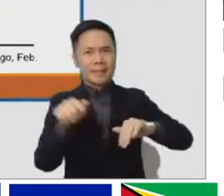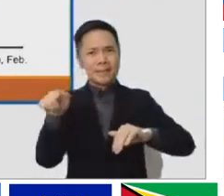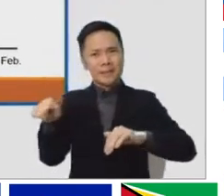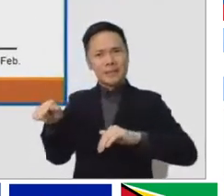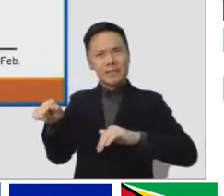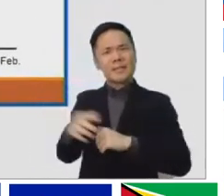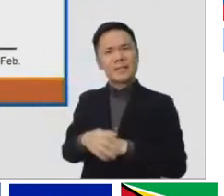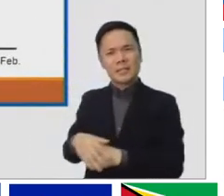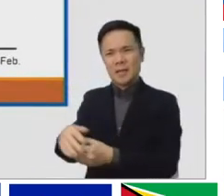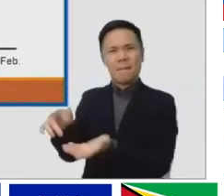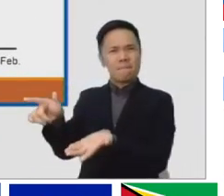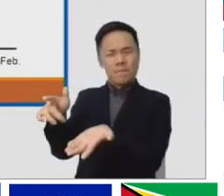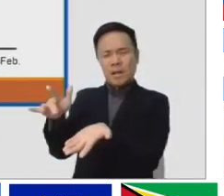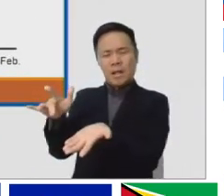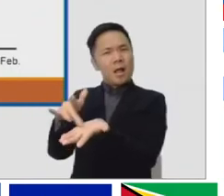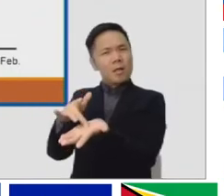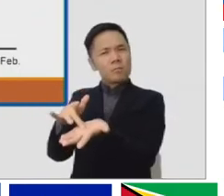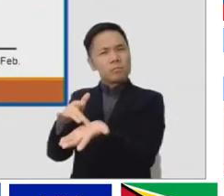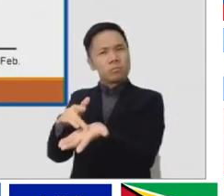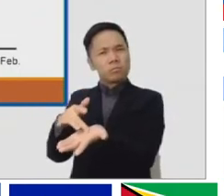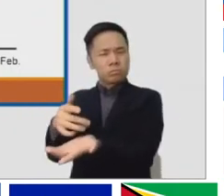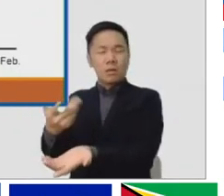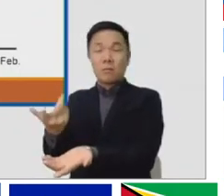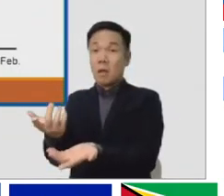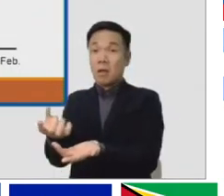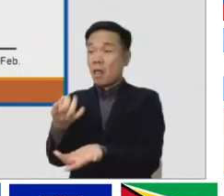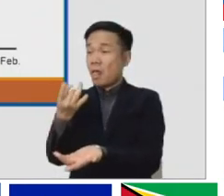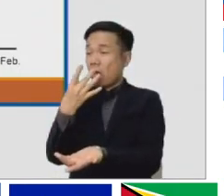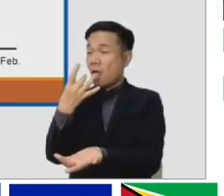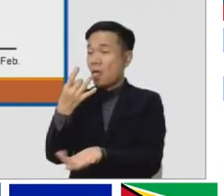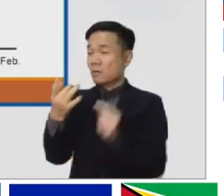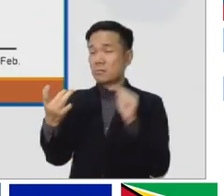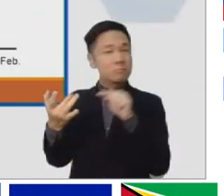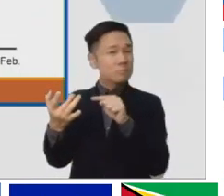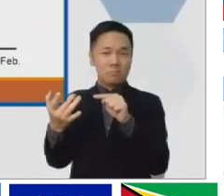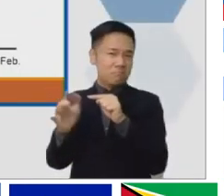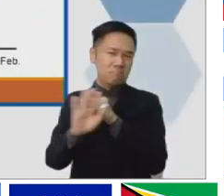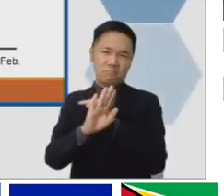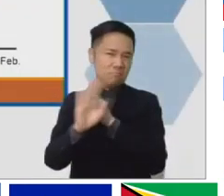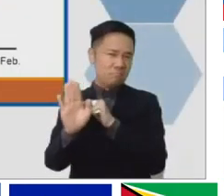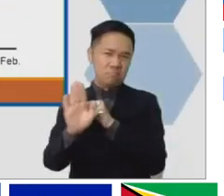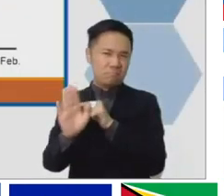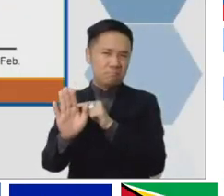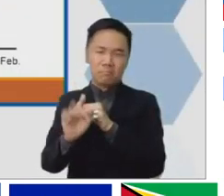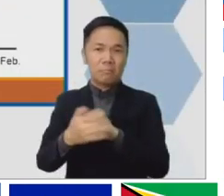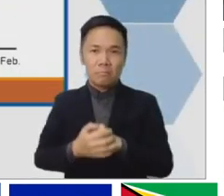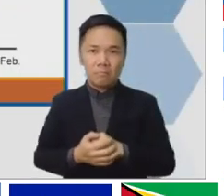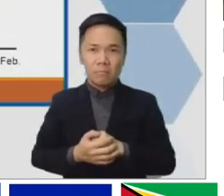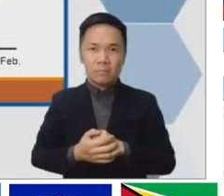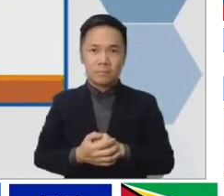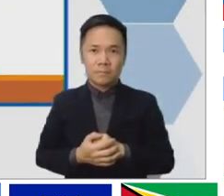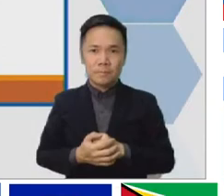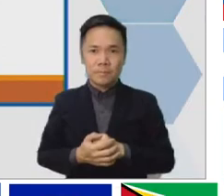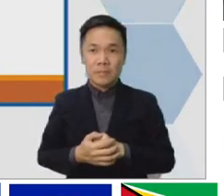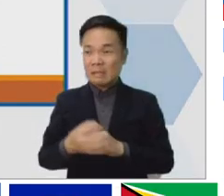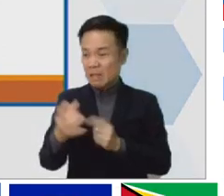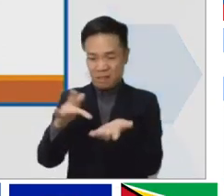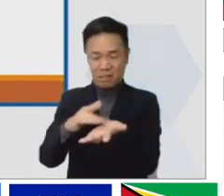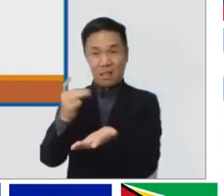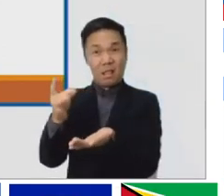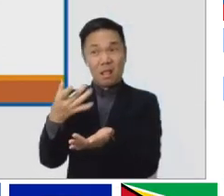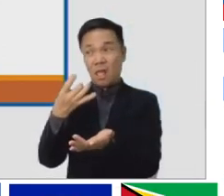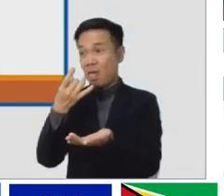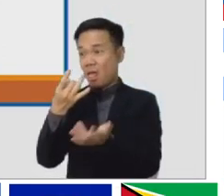And unfortunately, we've really realized recently that counterfeit medications are coming into